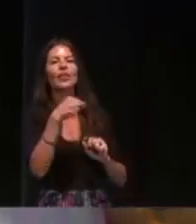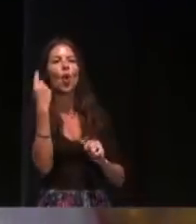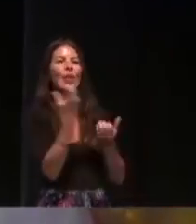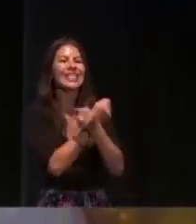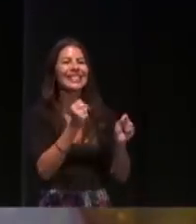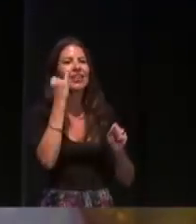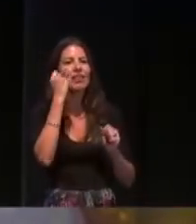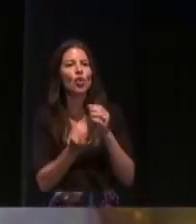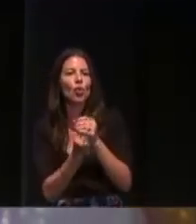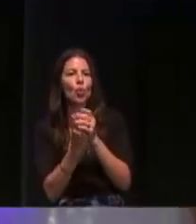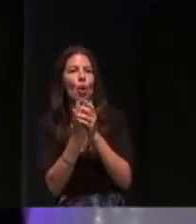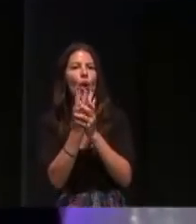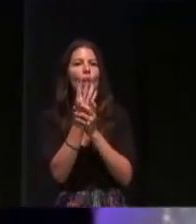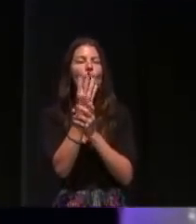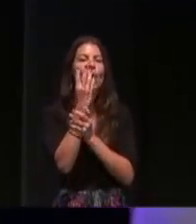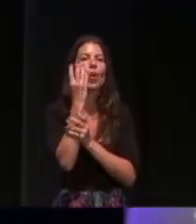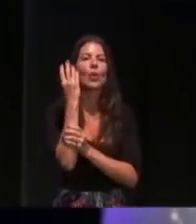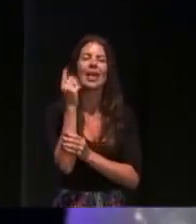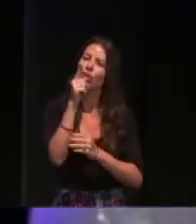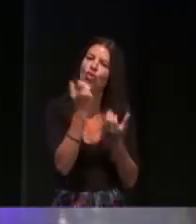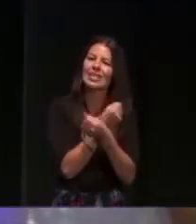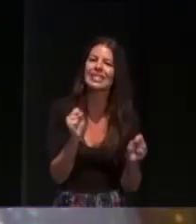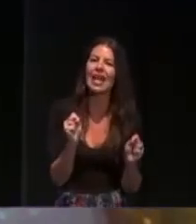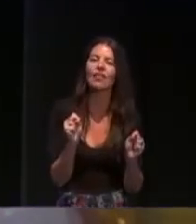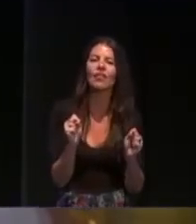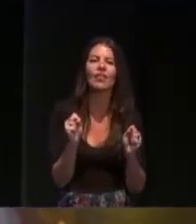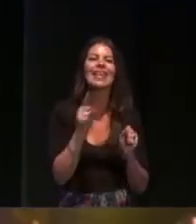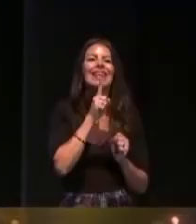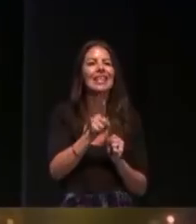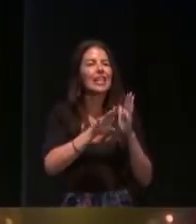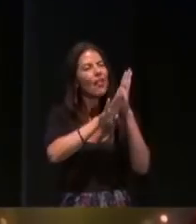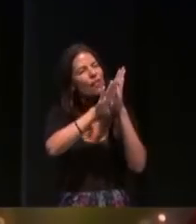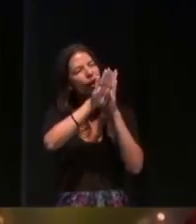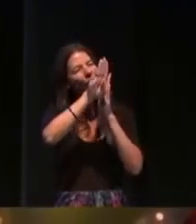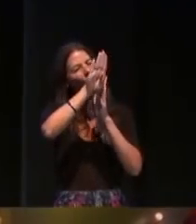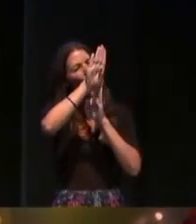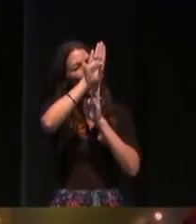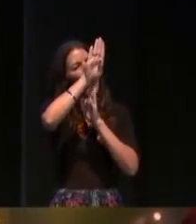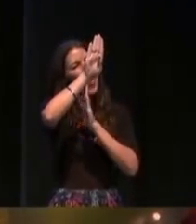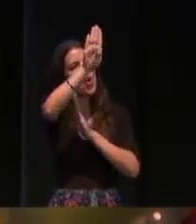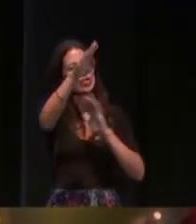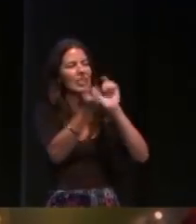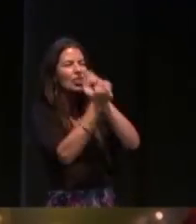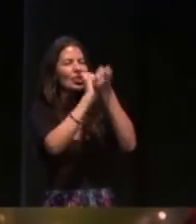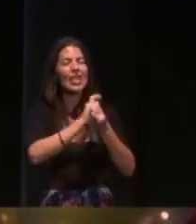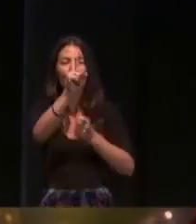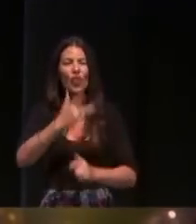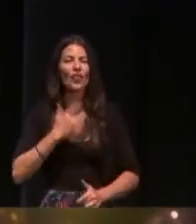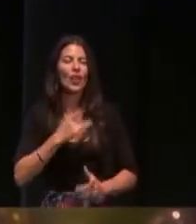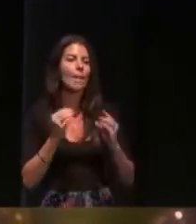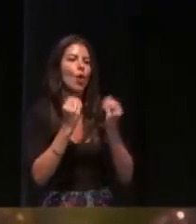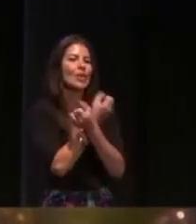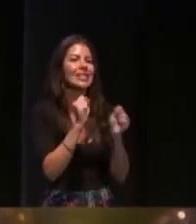safe when you're growing. Your safety net is in unfolding and evolution. Your safety net